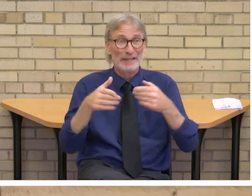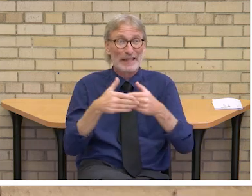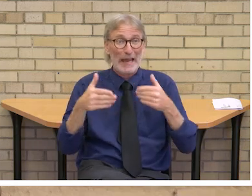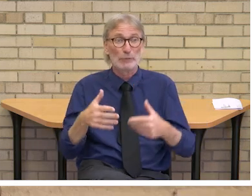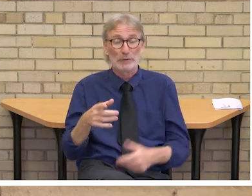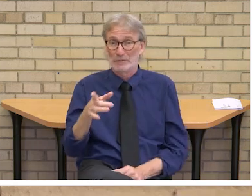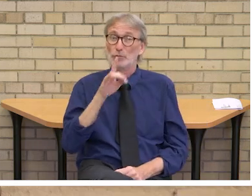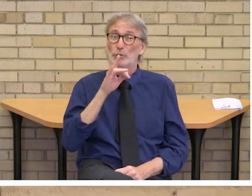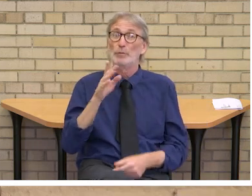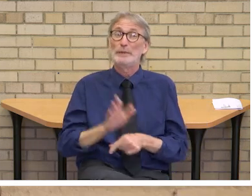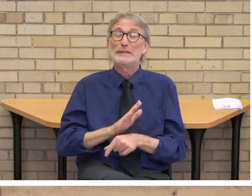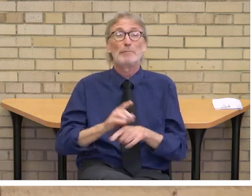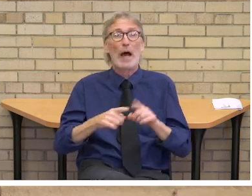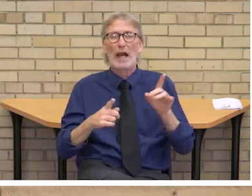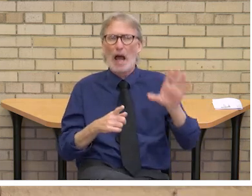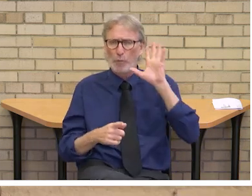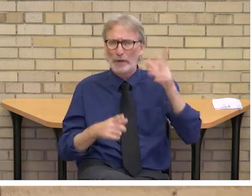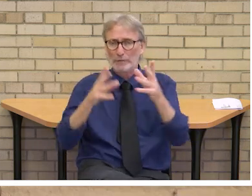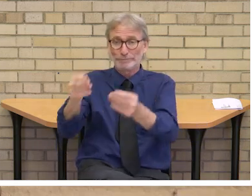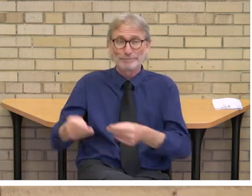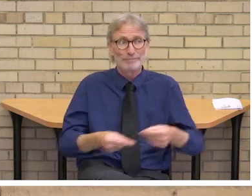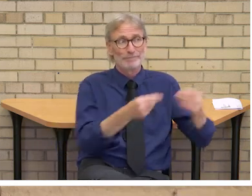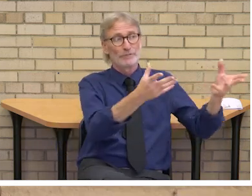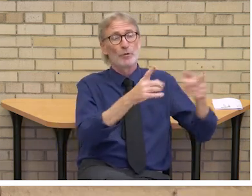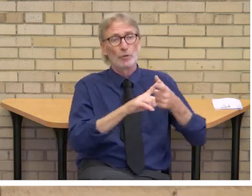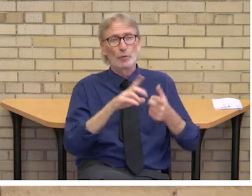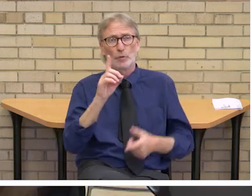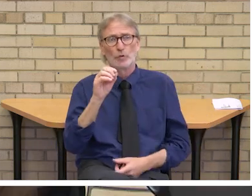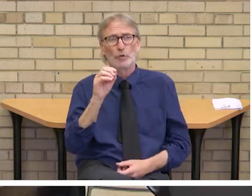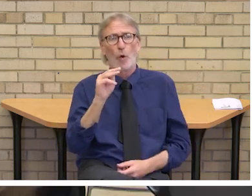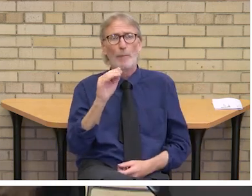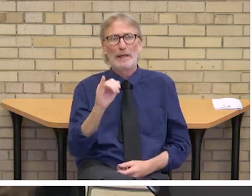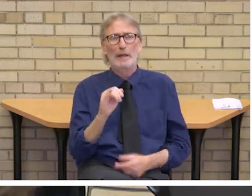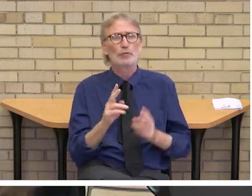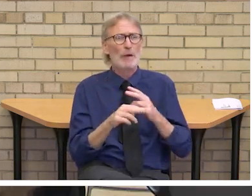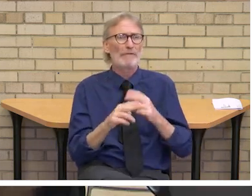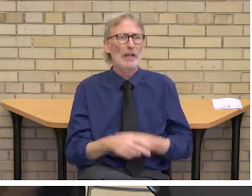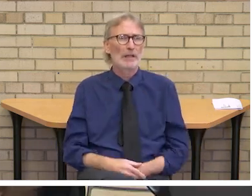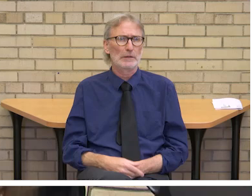but I'll make sure that I get this feedback back to them.